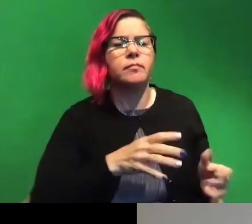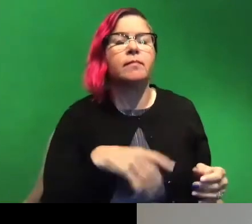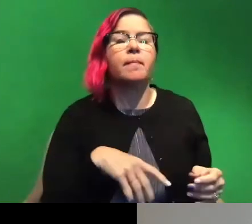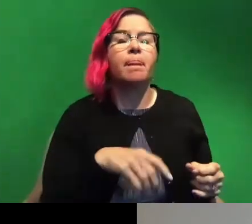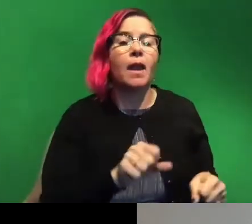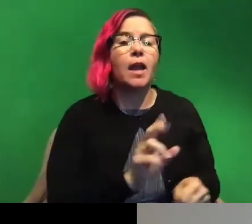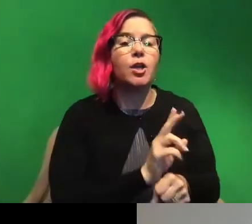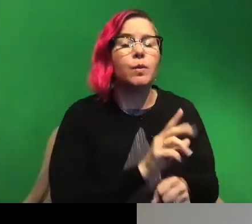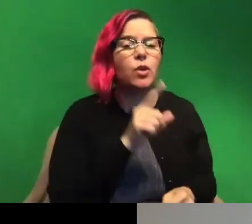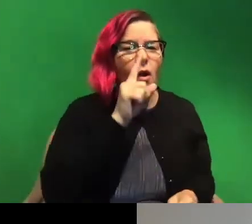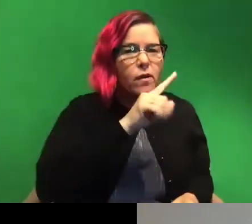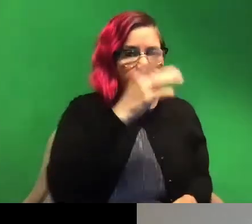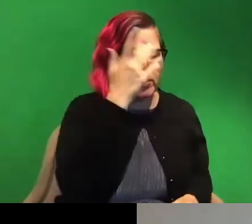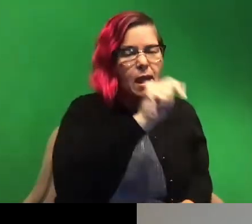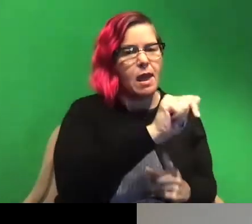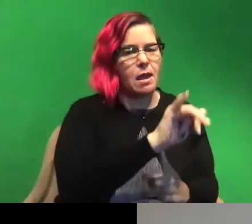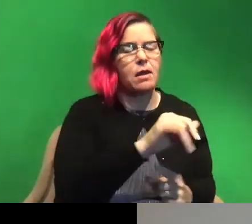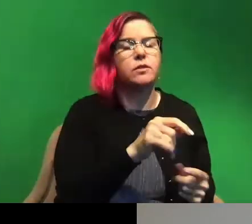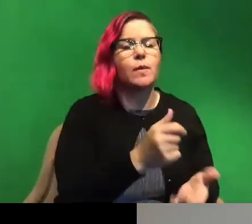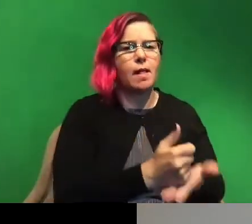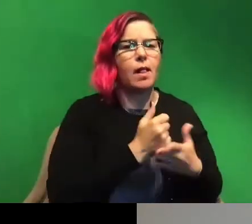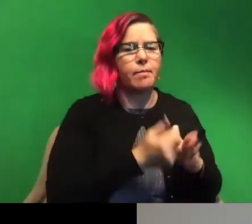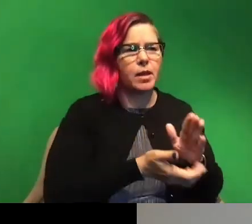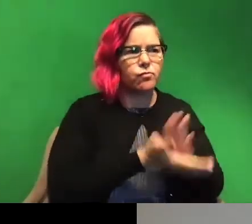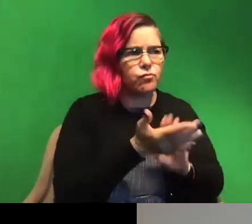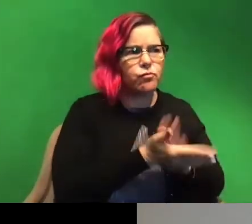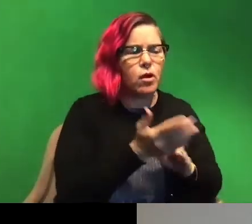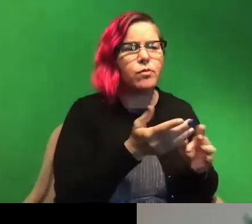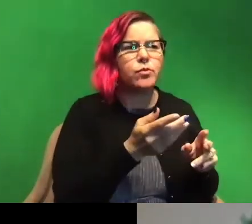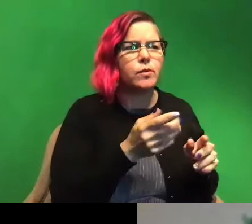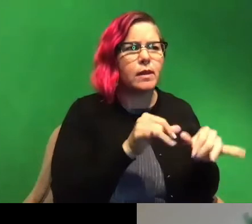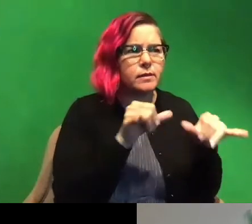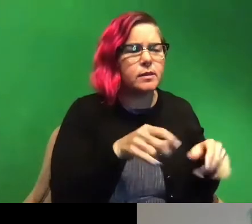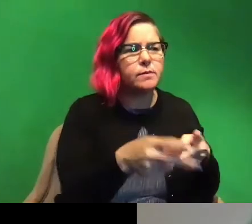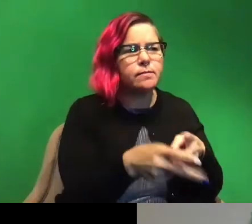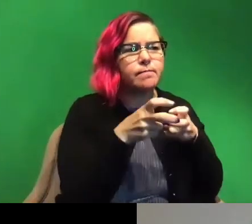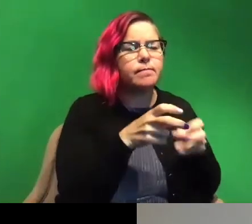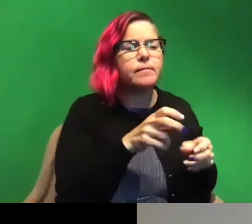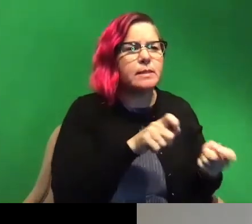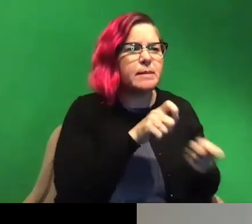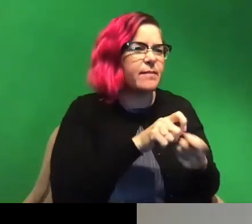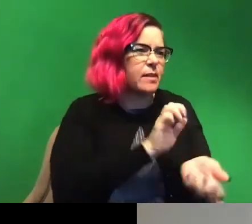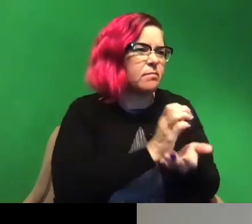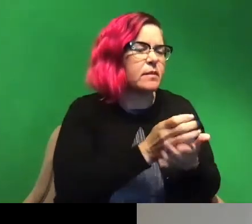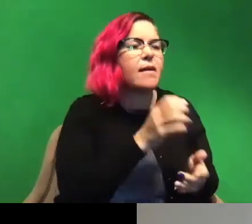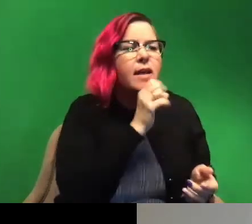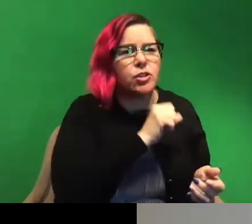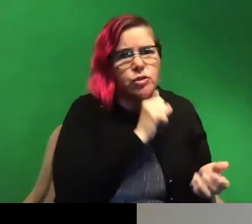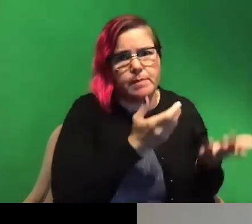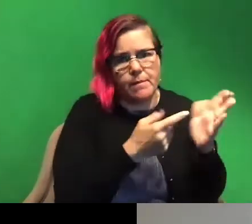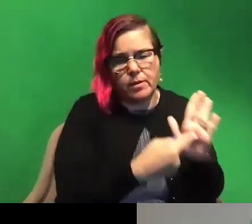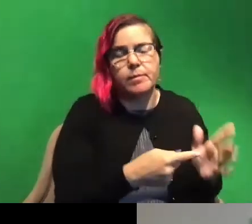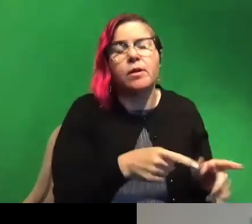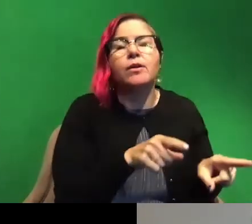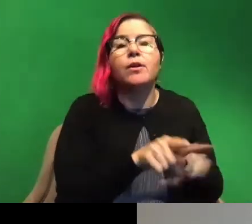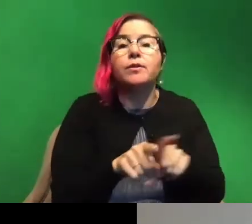use artificial intelligence or AI to help me run through a system to maybe just pull the ages out. There are other things that I can do to,